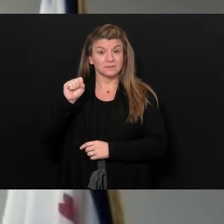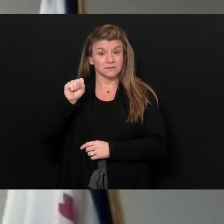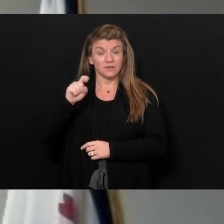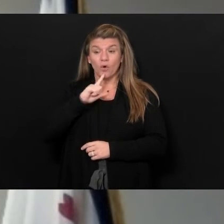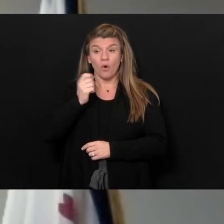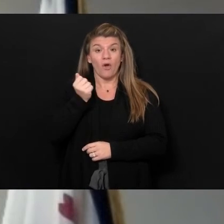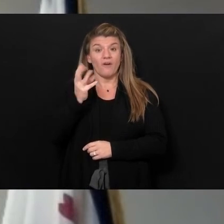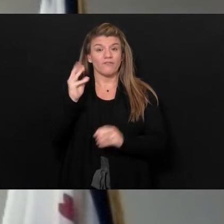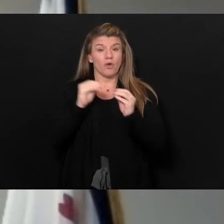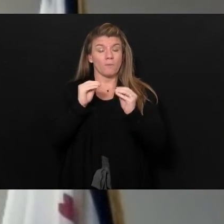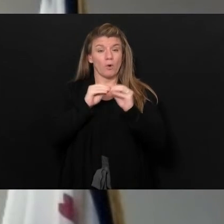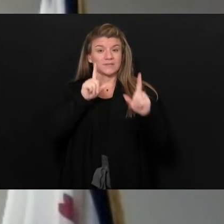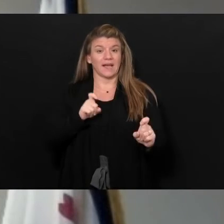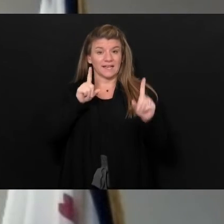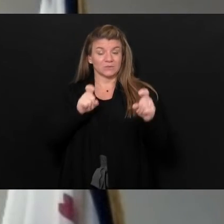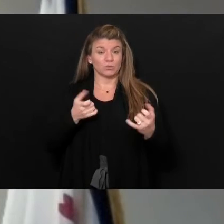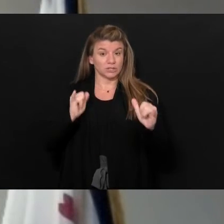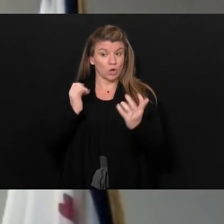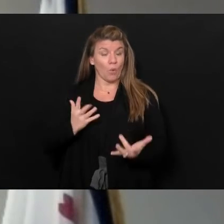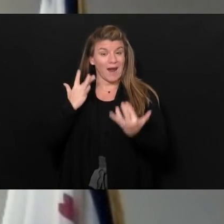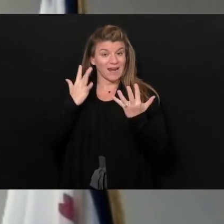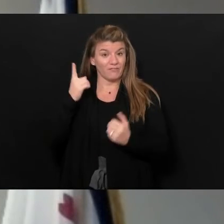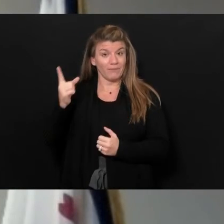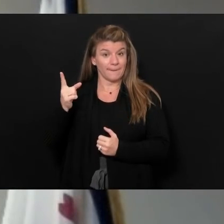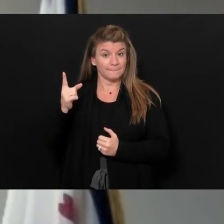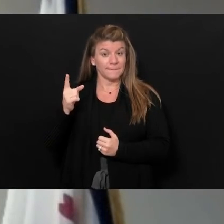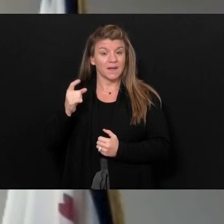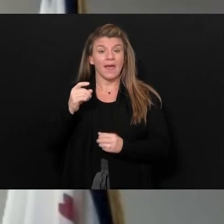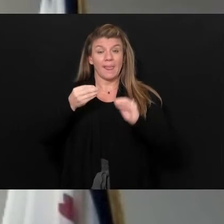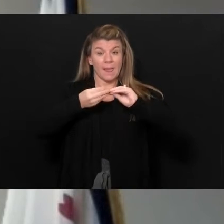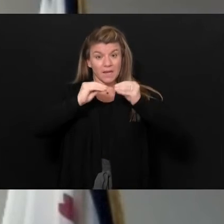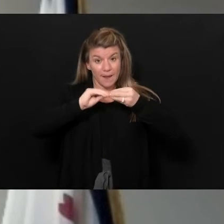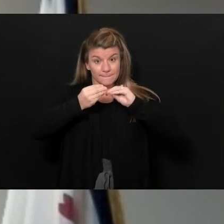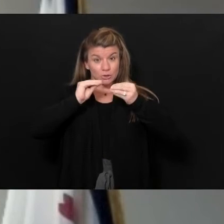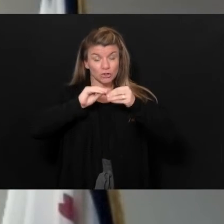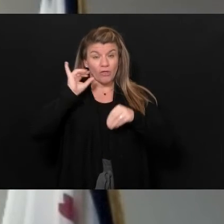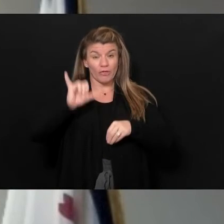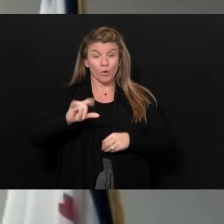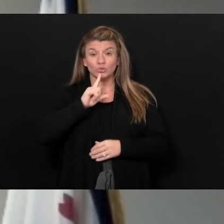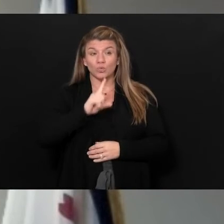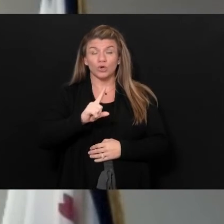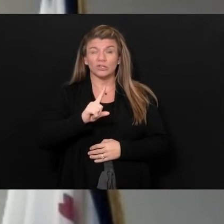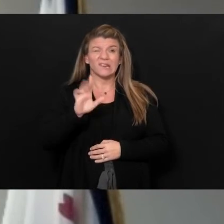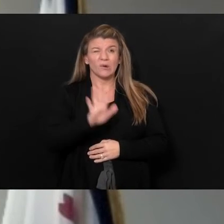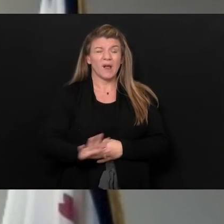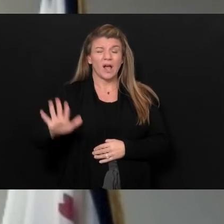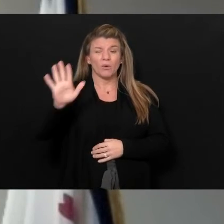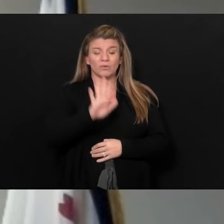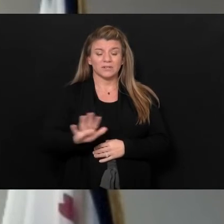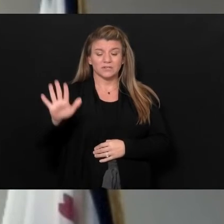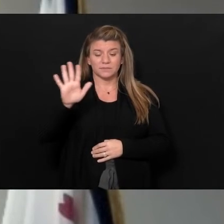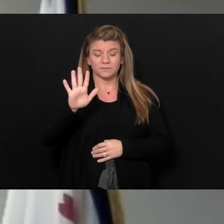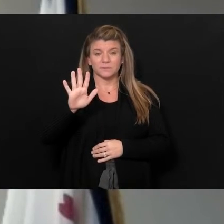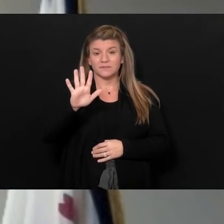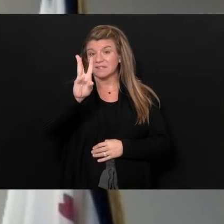few more tests that are still coming back in. The numbers on those were somewhere around